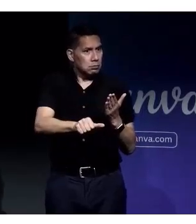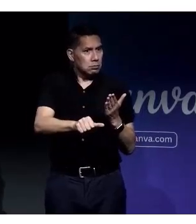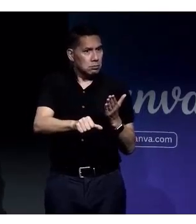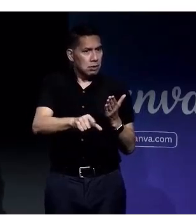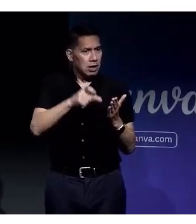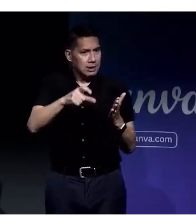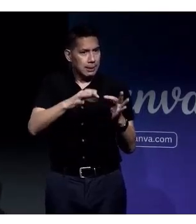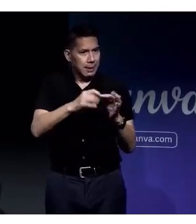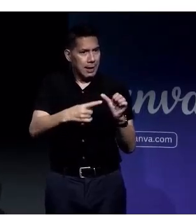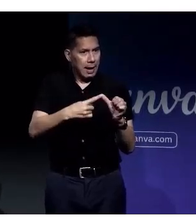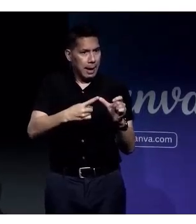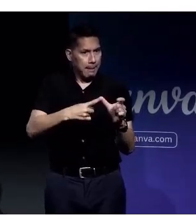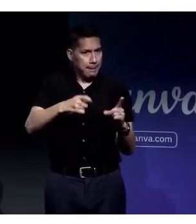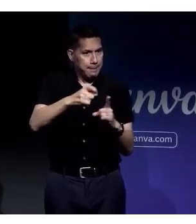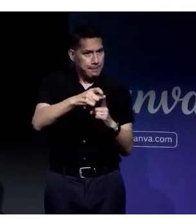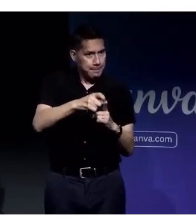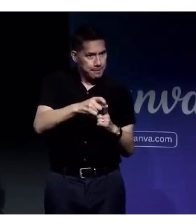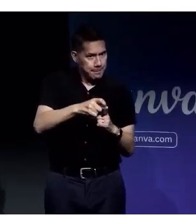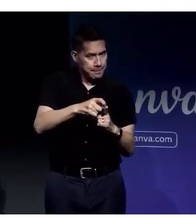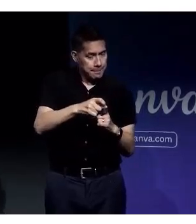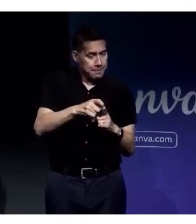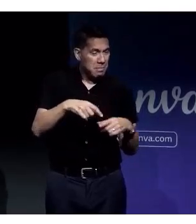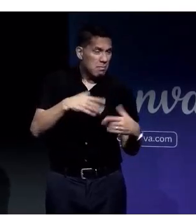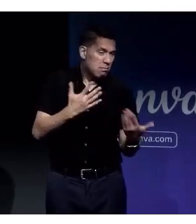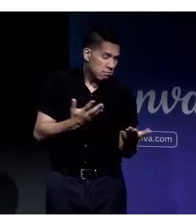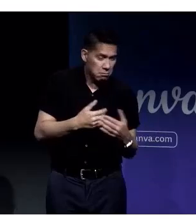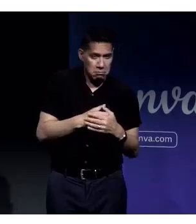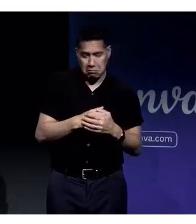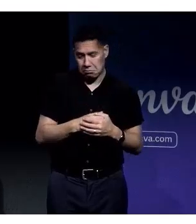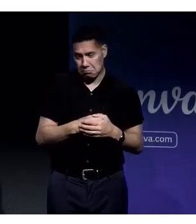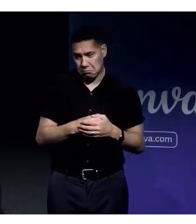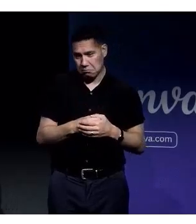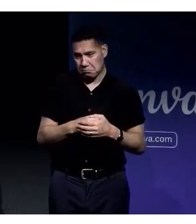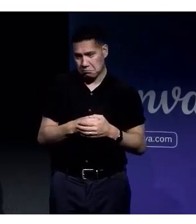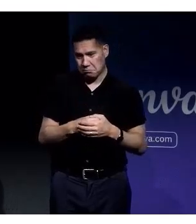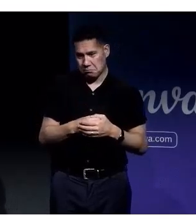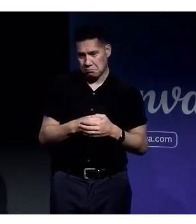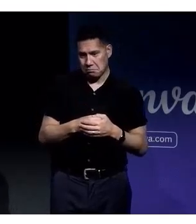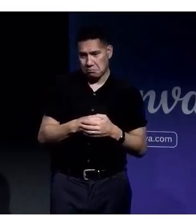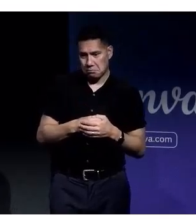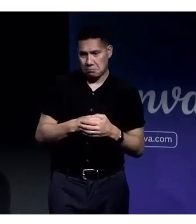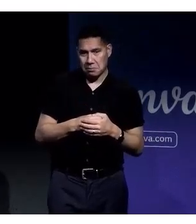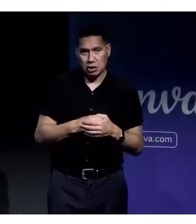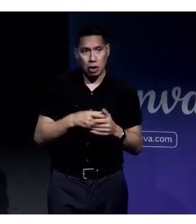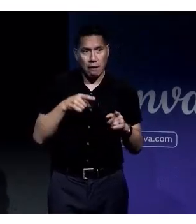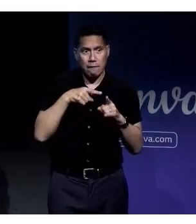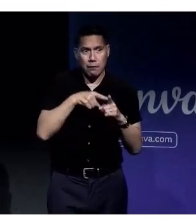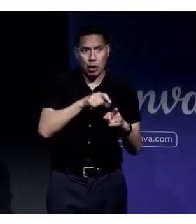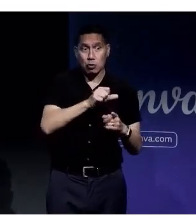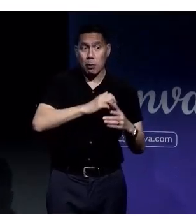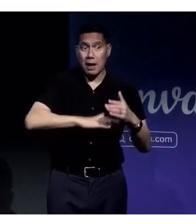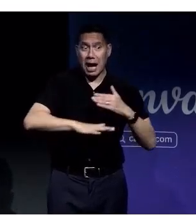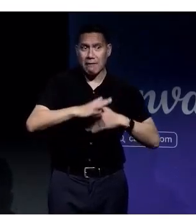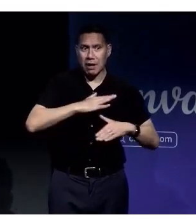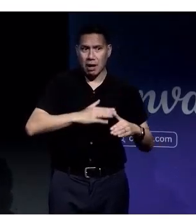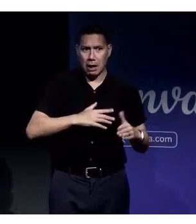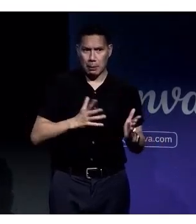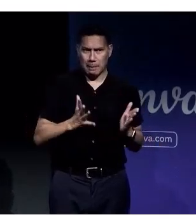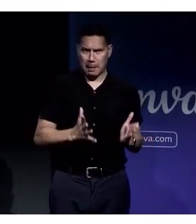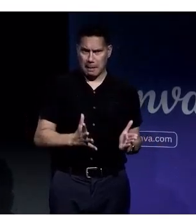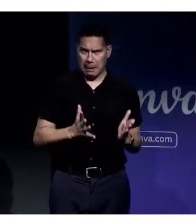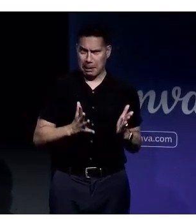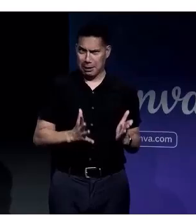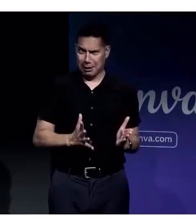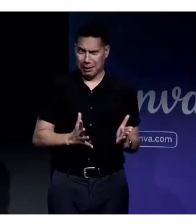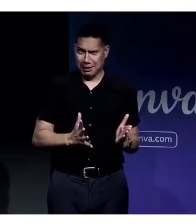app. So it basically creepily tracks your behavior a little bit and learns what